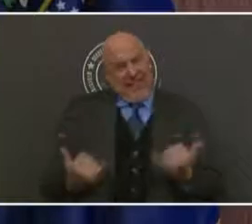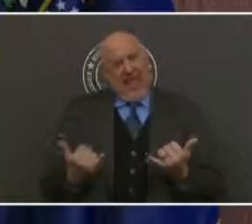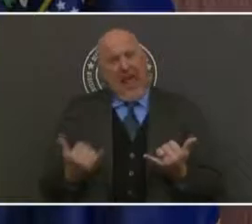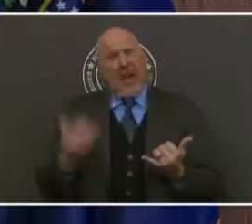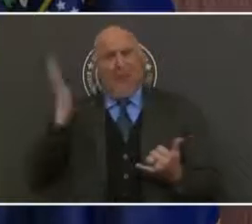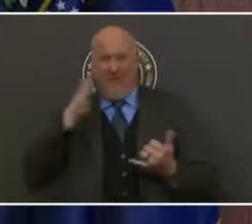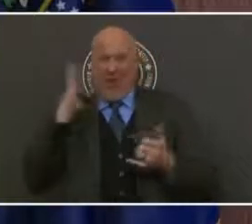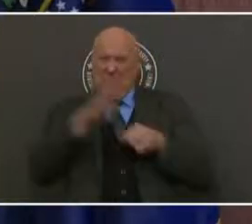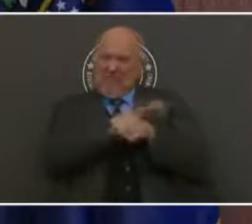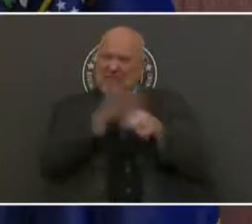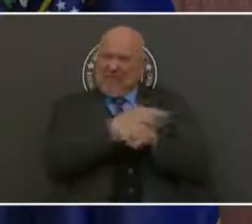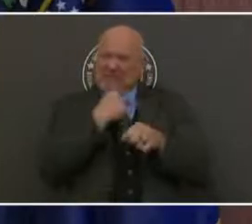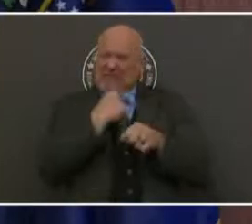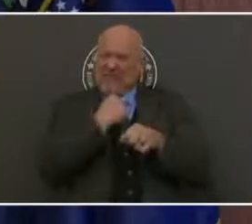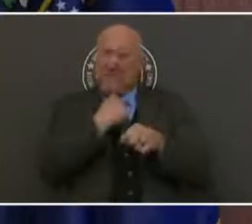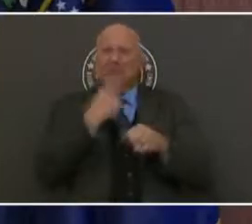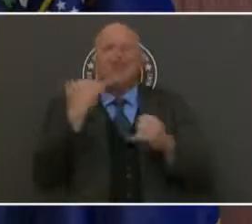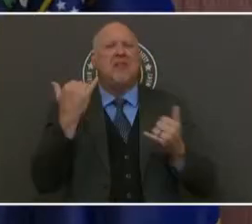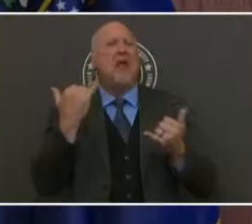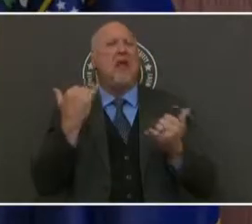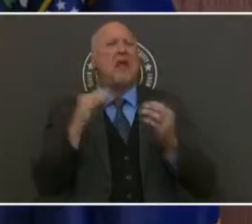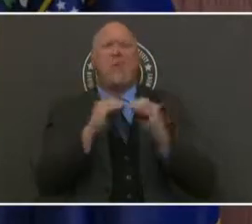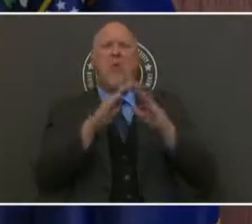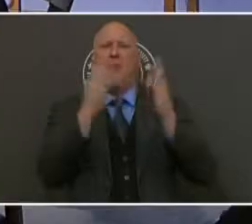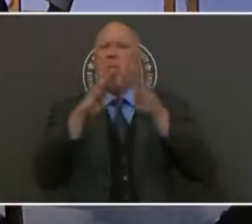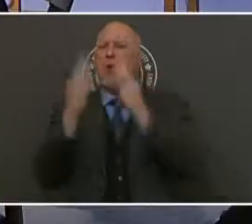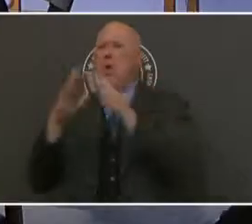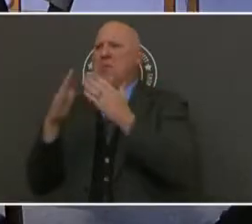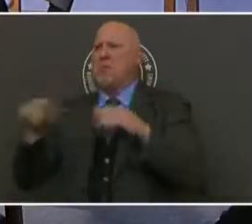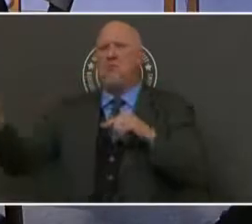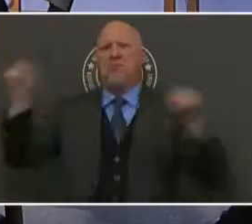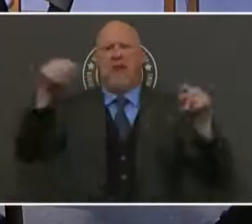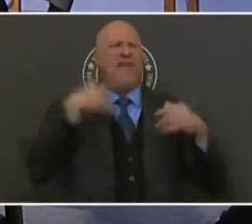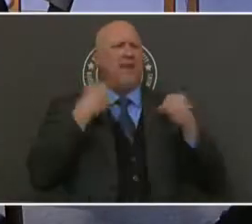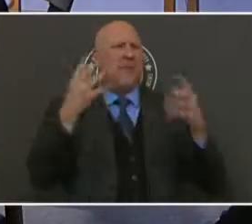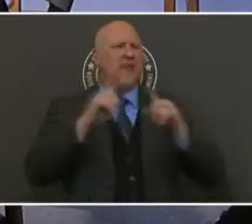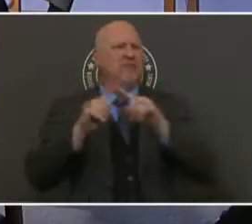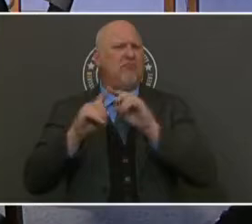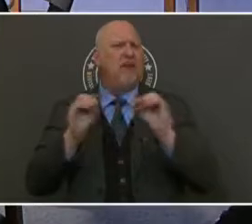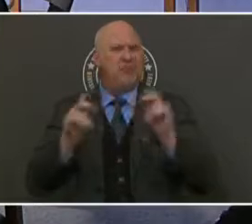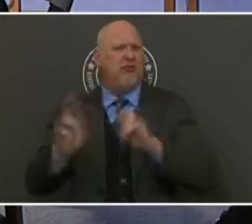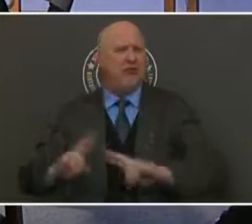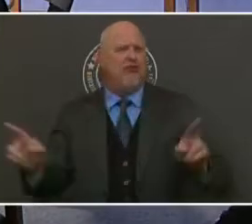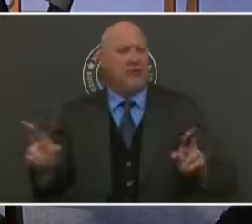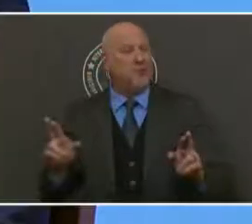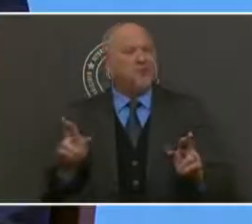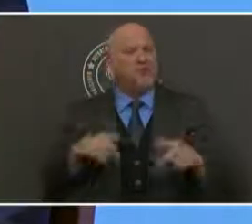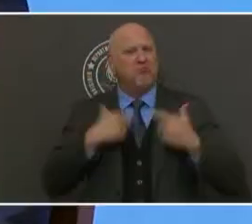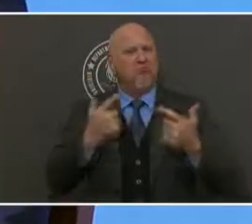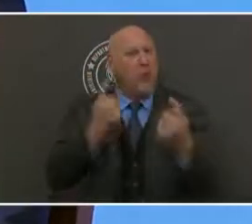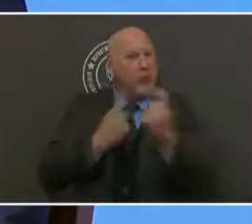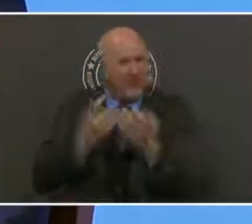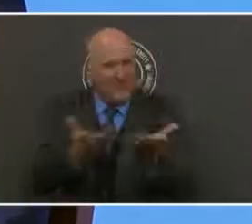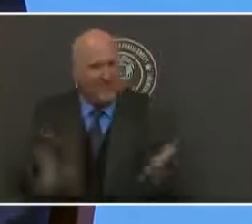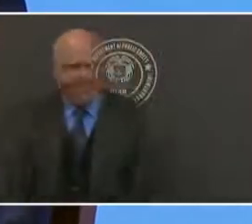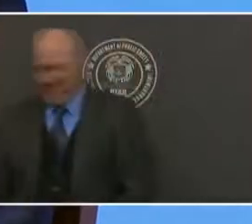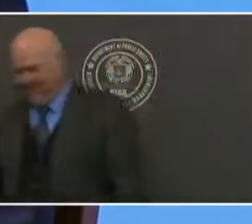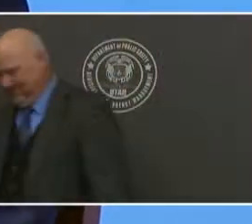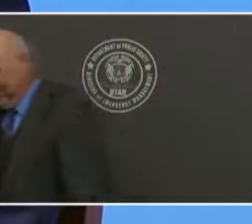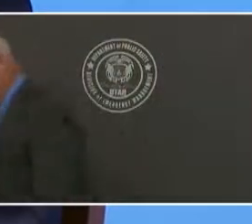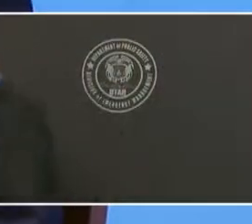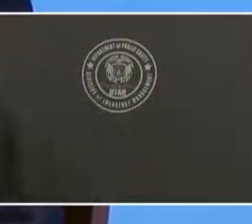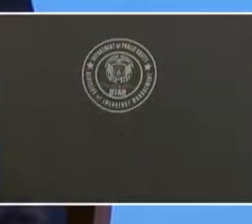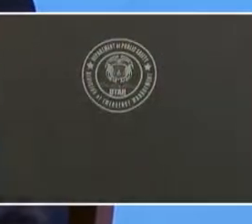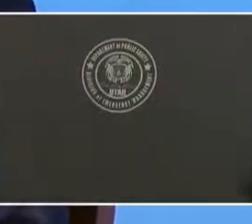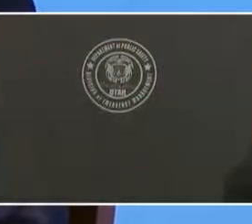that, I'm happy to answer some questions. Governor, legislative leaders told me we may be 3 to 4 weeks away from terminating public health